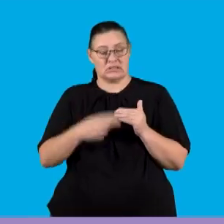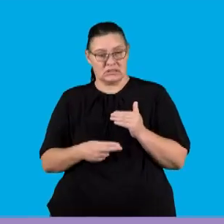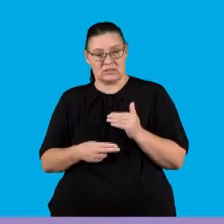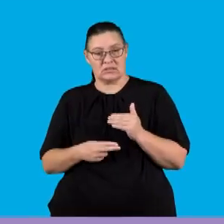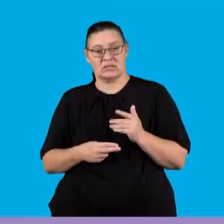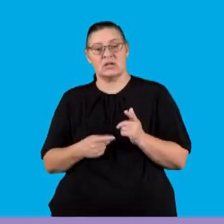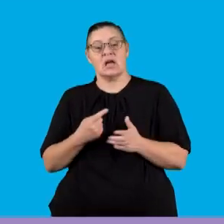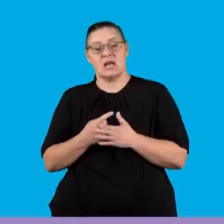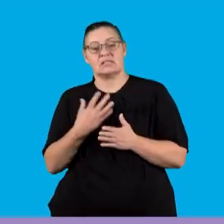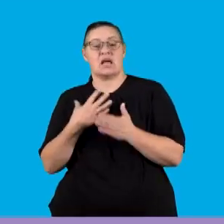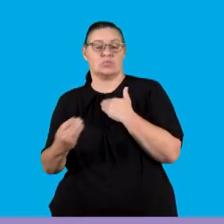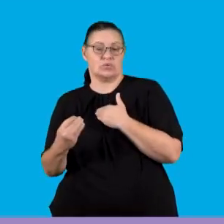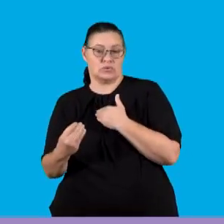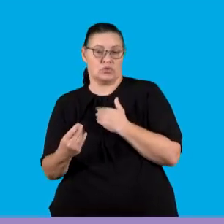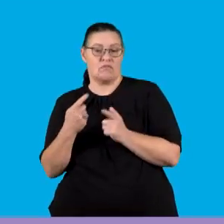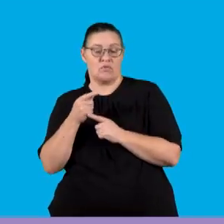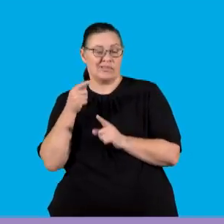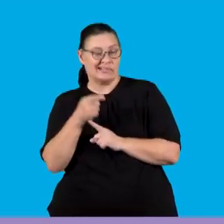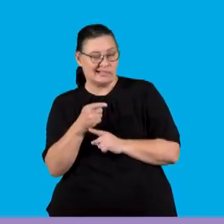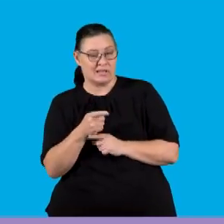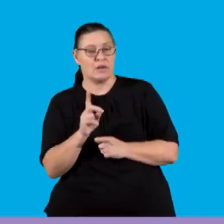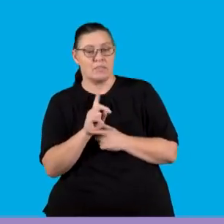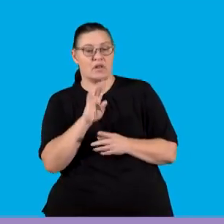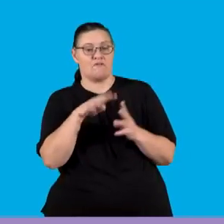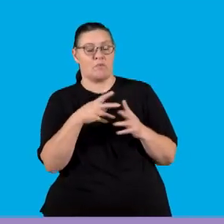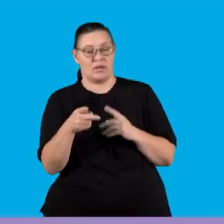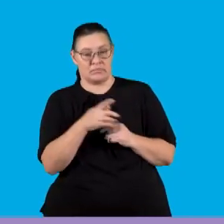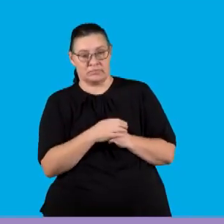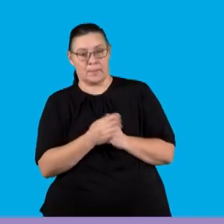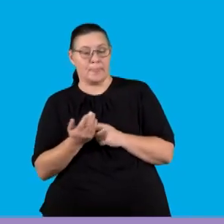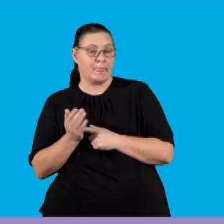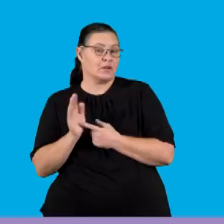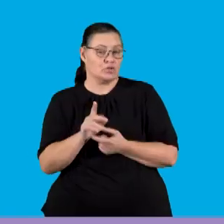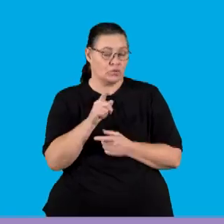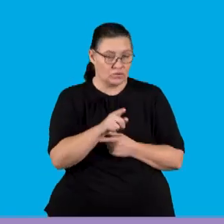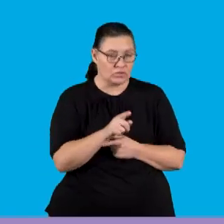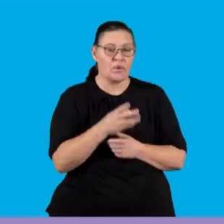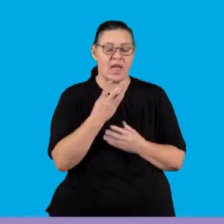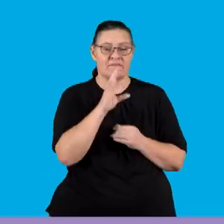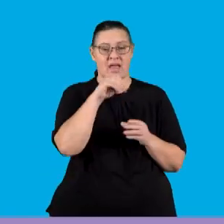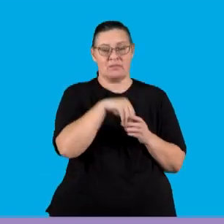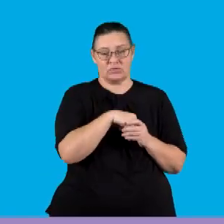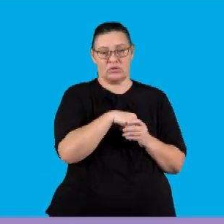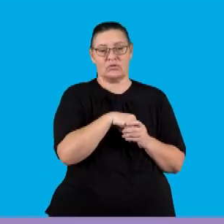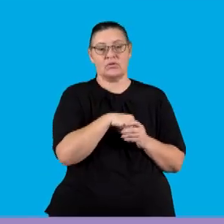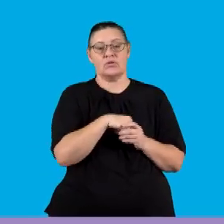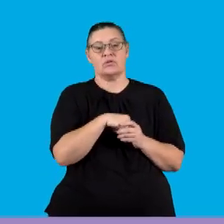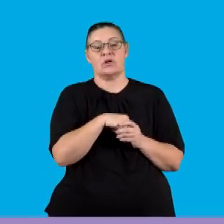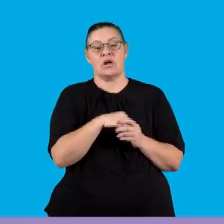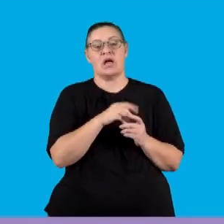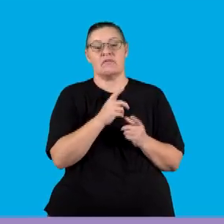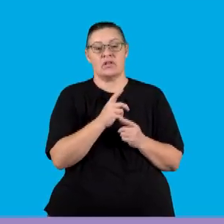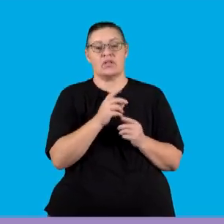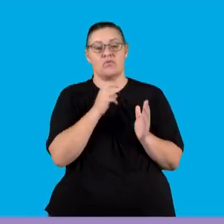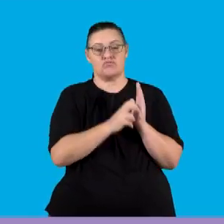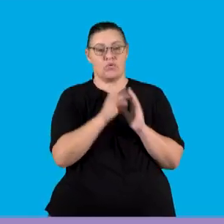results as the output. So that would be the formula. Now, as shown here, we have an input that goes